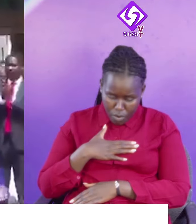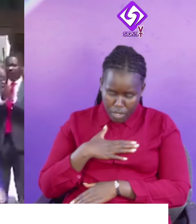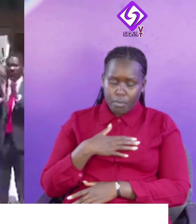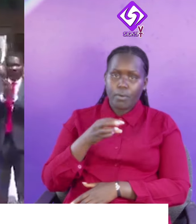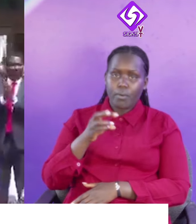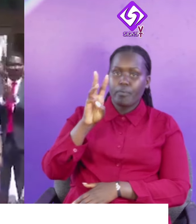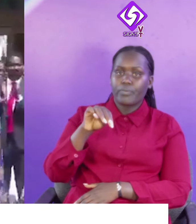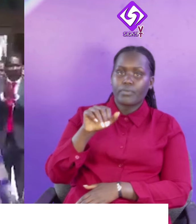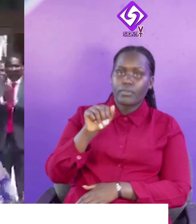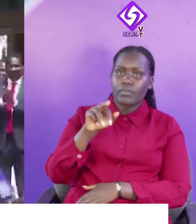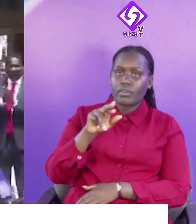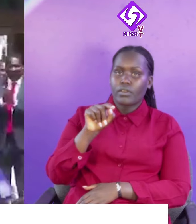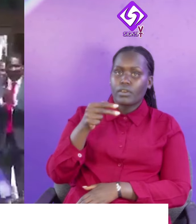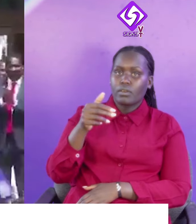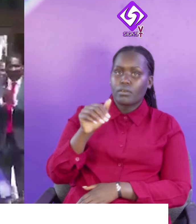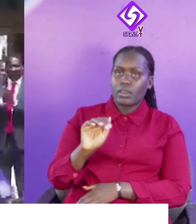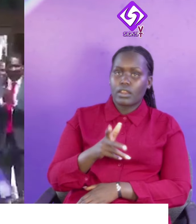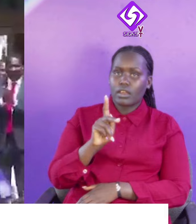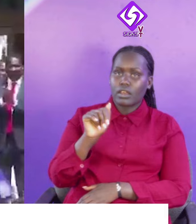Martha Wangari Karua.